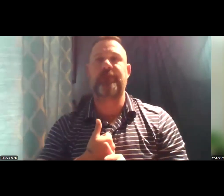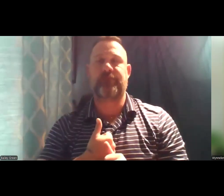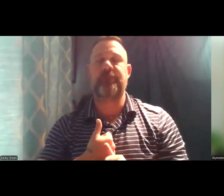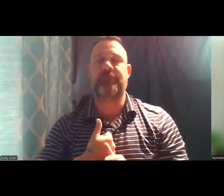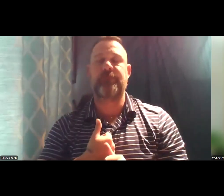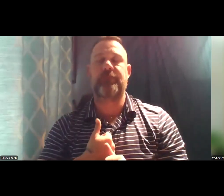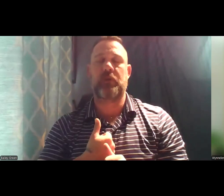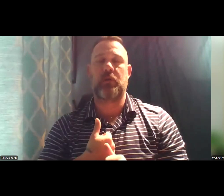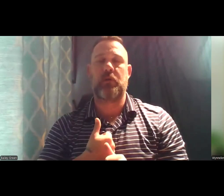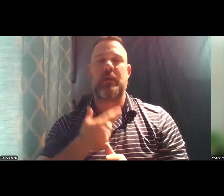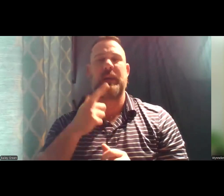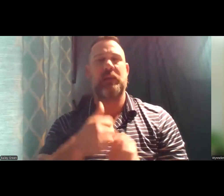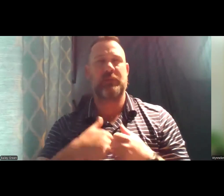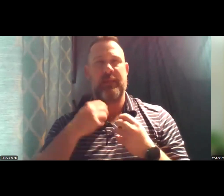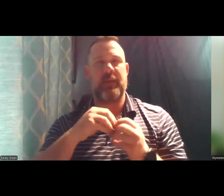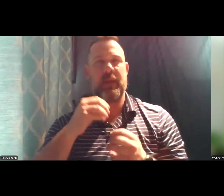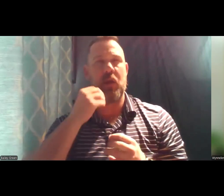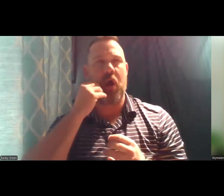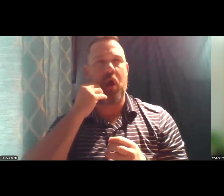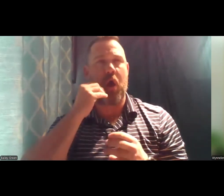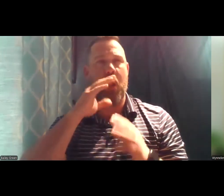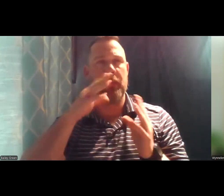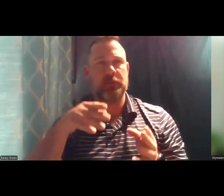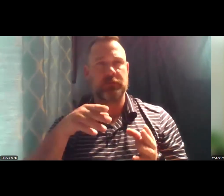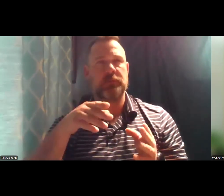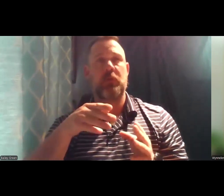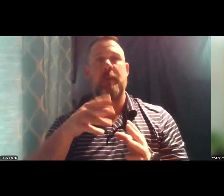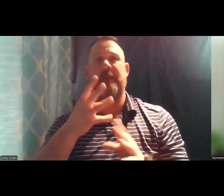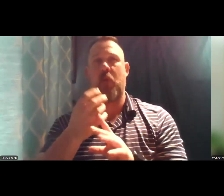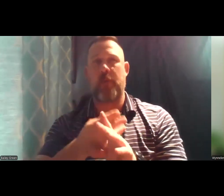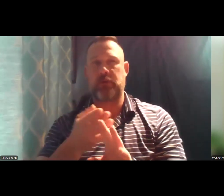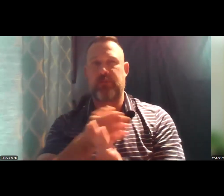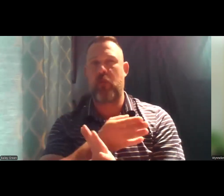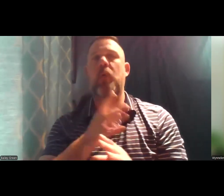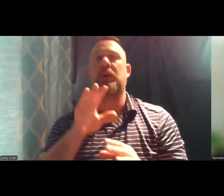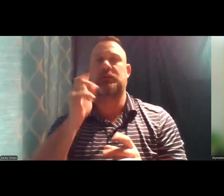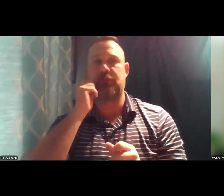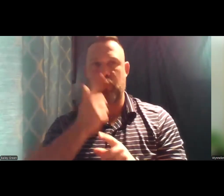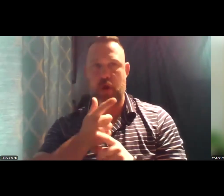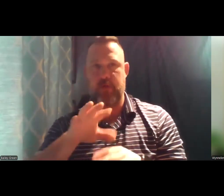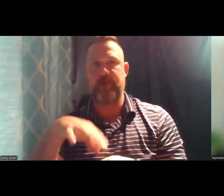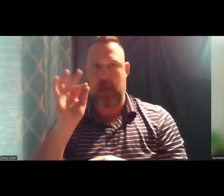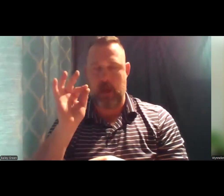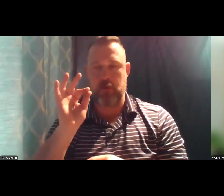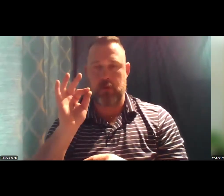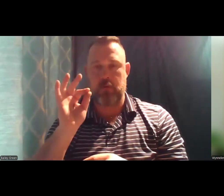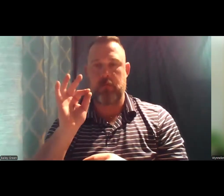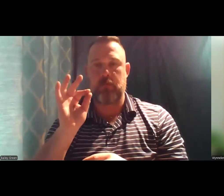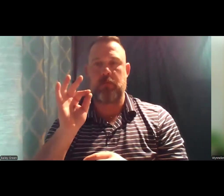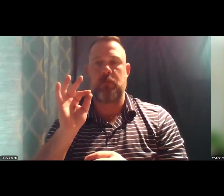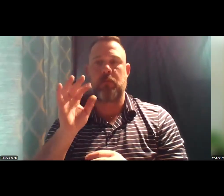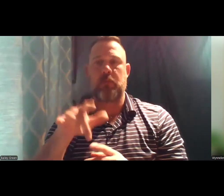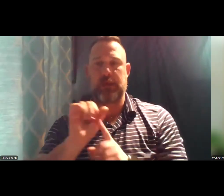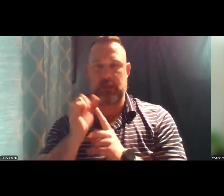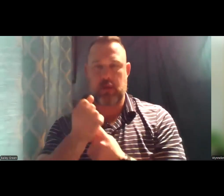been residing in a homeless shelter until 4 months prior when his brother found him. He recounted an incident from